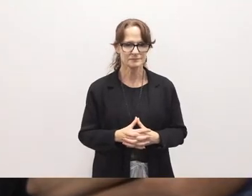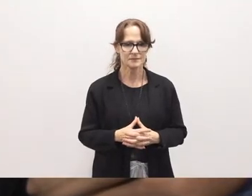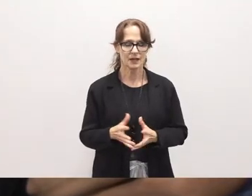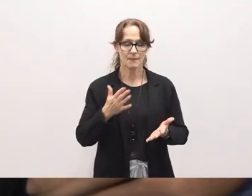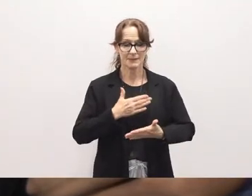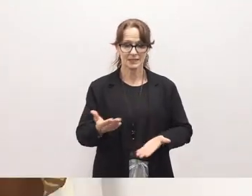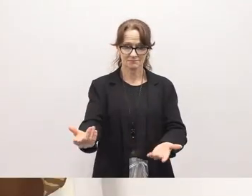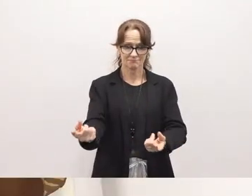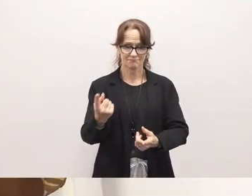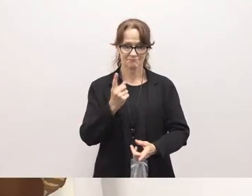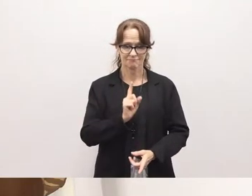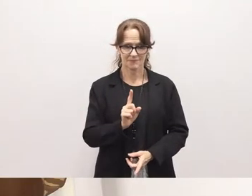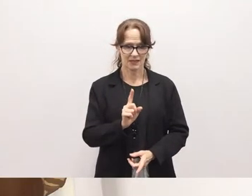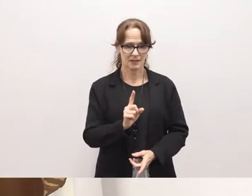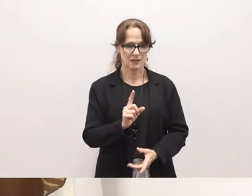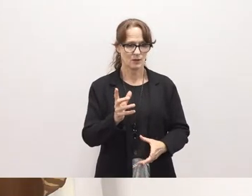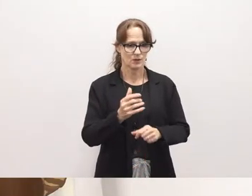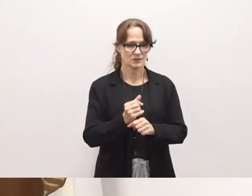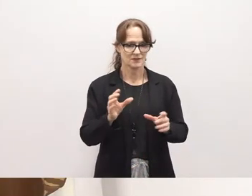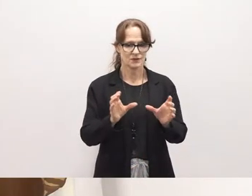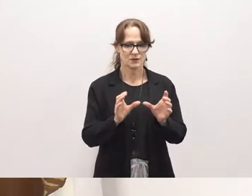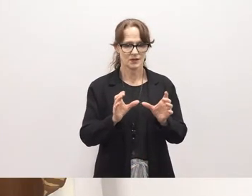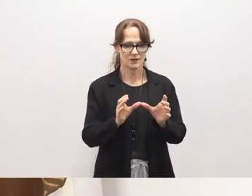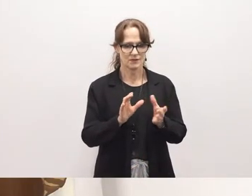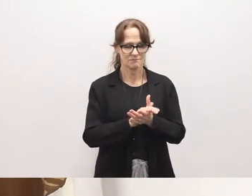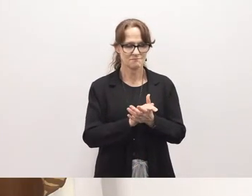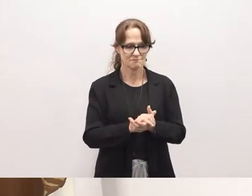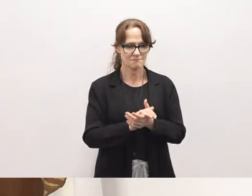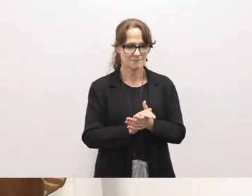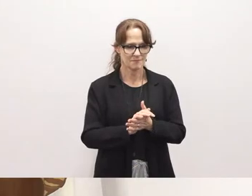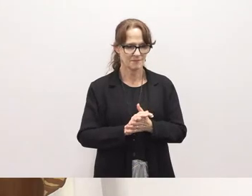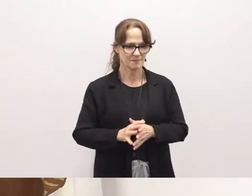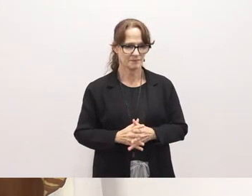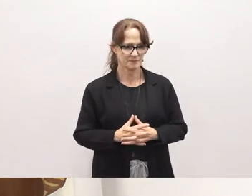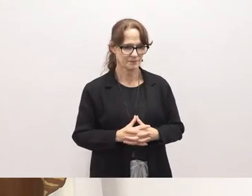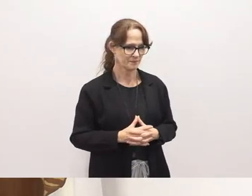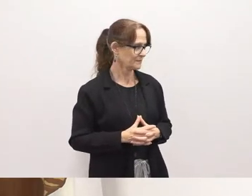Natalie, please come up to the dais and receive your certificate of recognition.